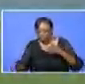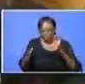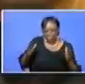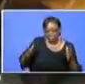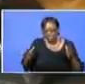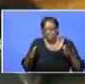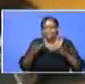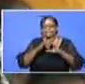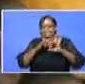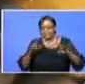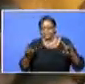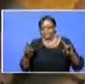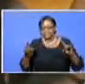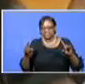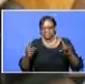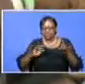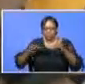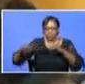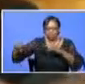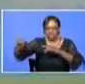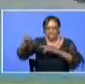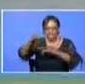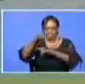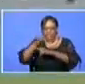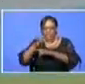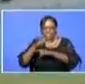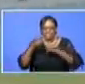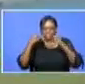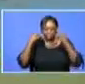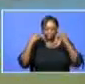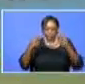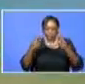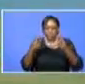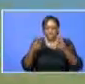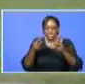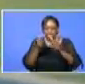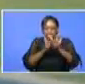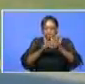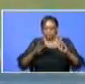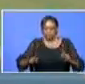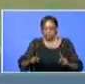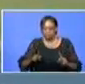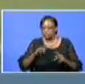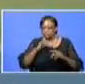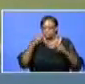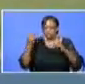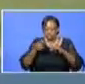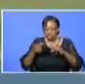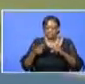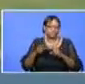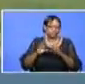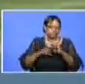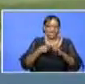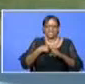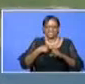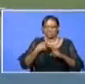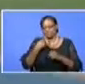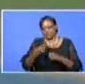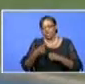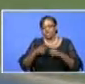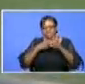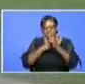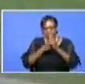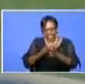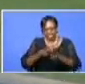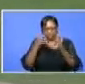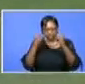but going around the last stretch, I saw that everybody else was hurting as much as me, so I just decided that I needed to go, and it was